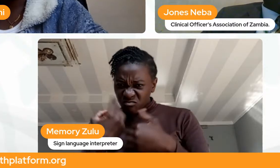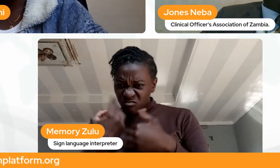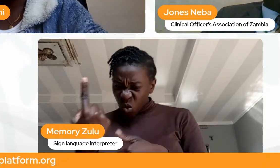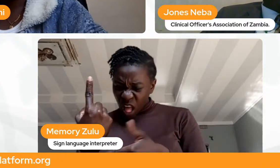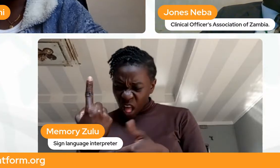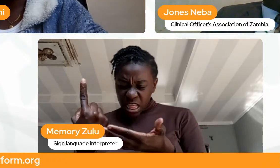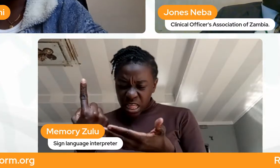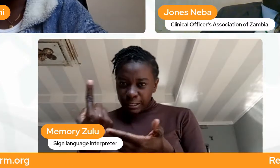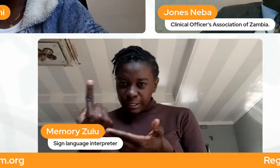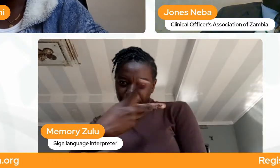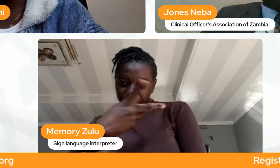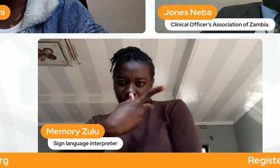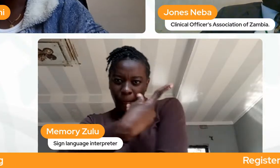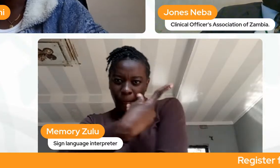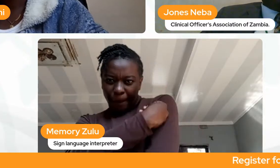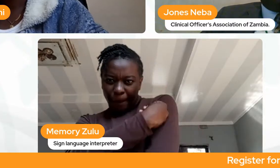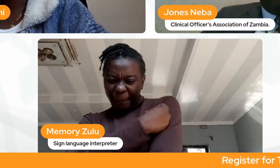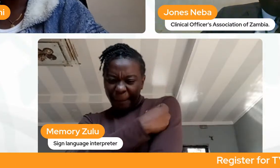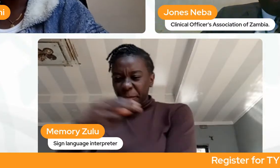cancer.